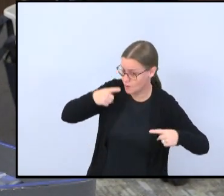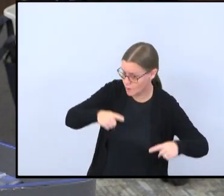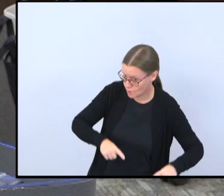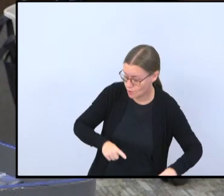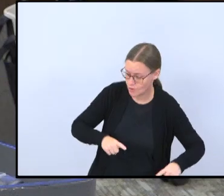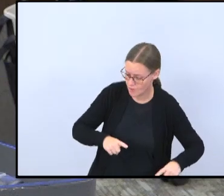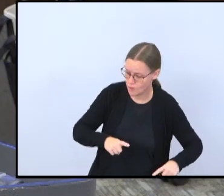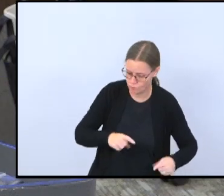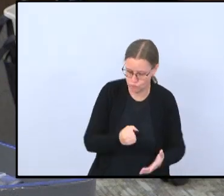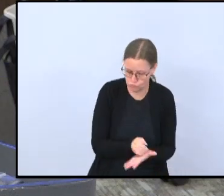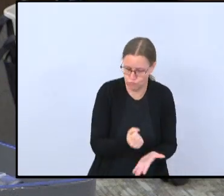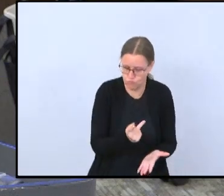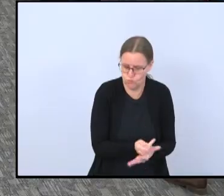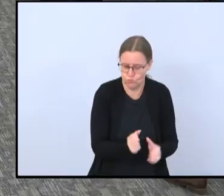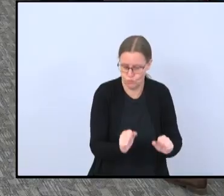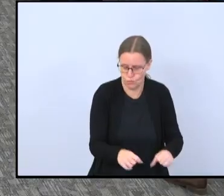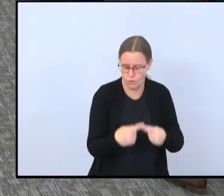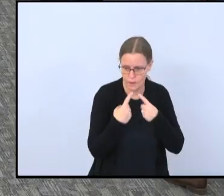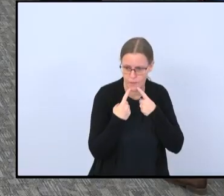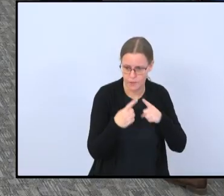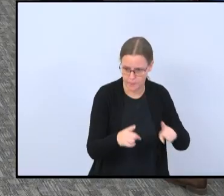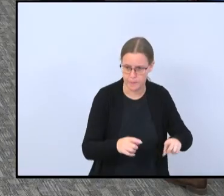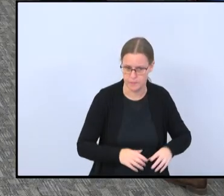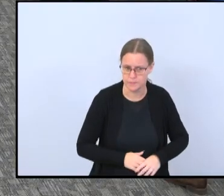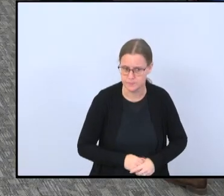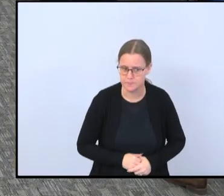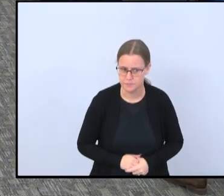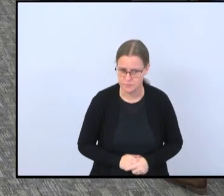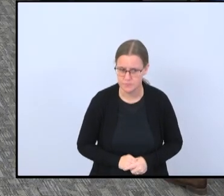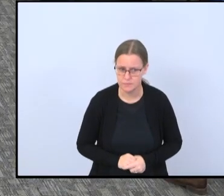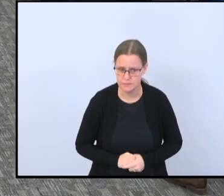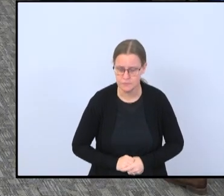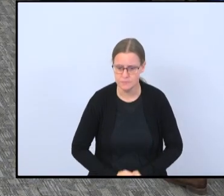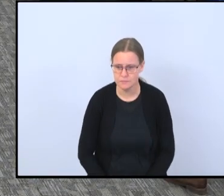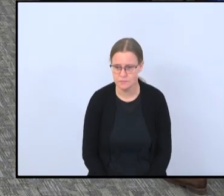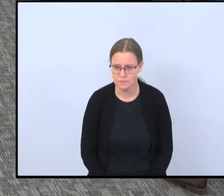it's valid and it's workable. Okay. They validate it.